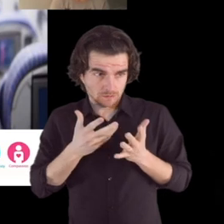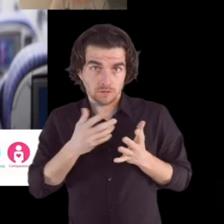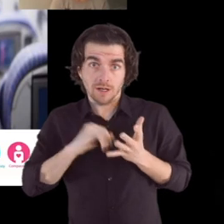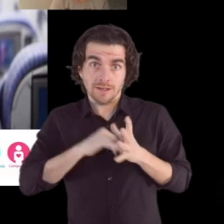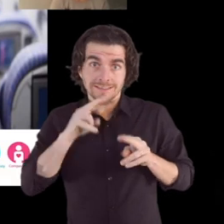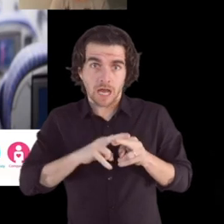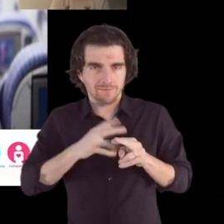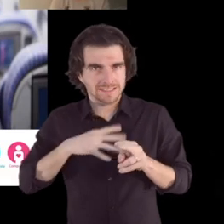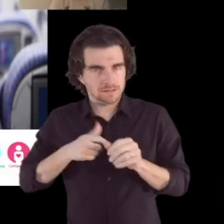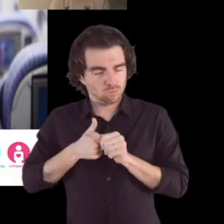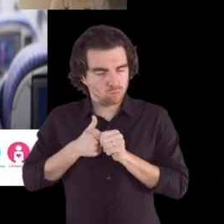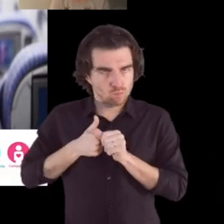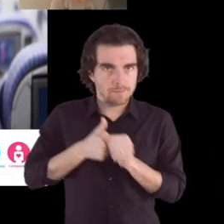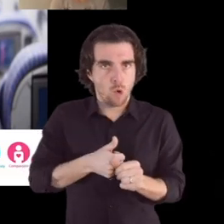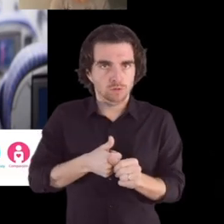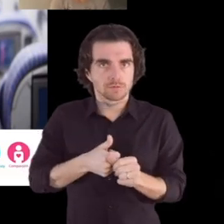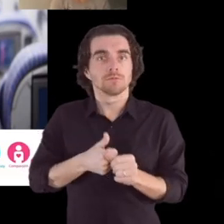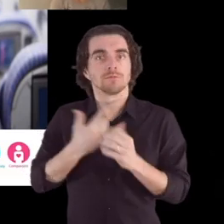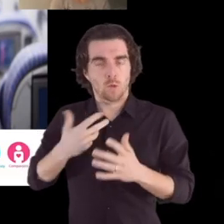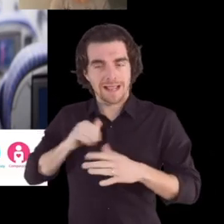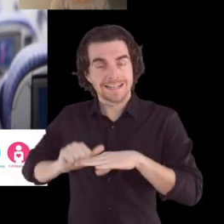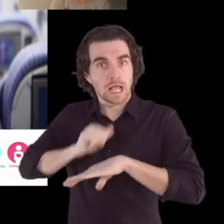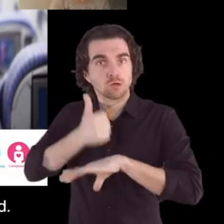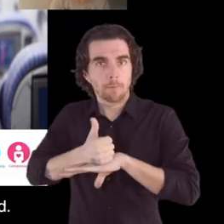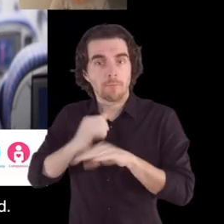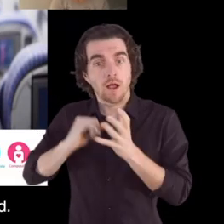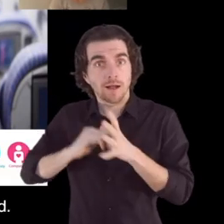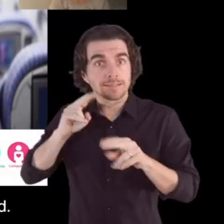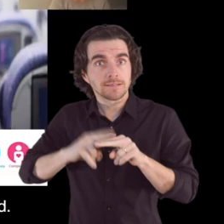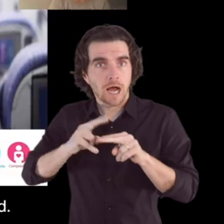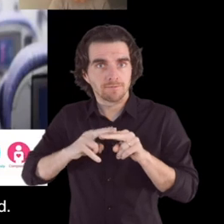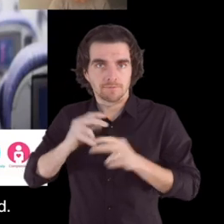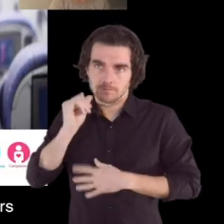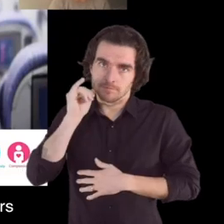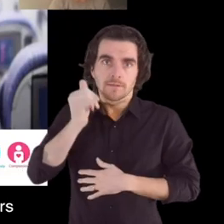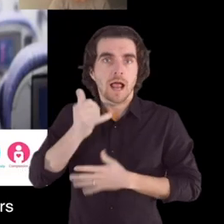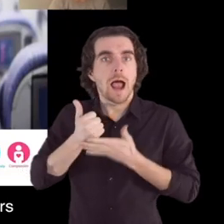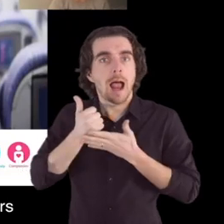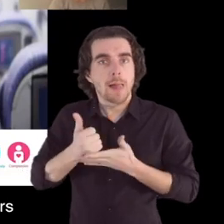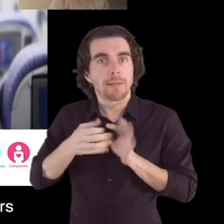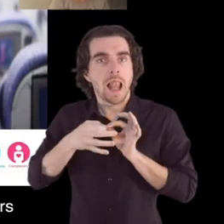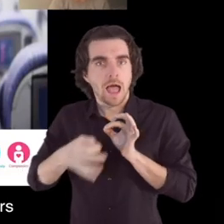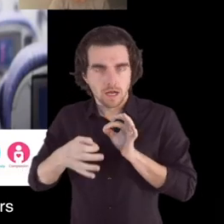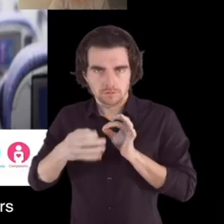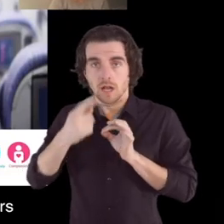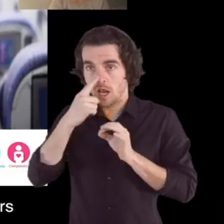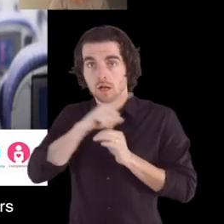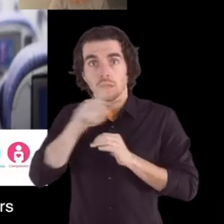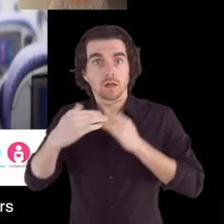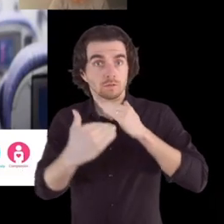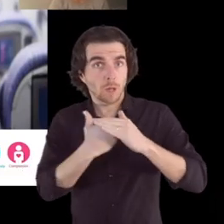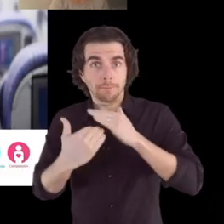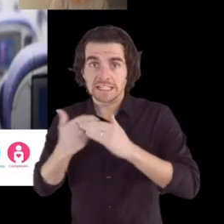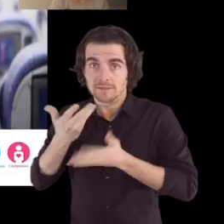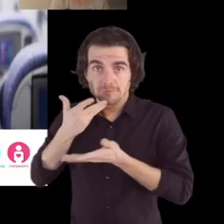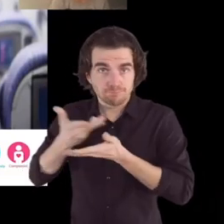really difficult time. So we set up the staff helpline, which you may or may not have used, and we also had some drop-in centres, and